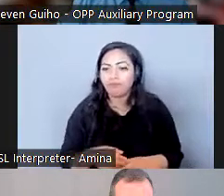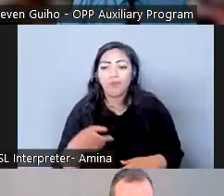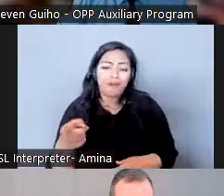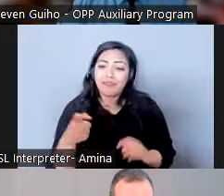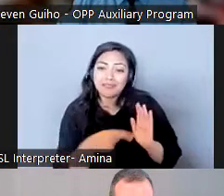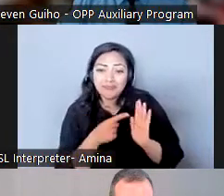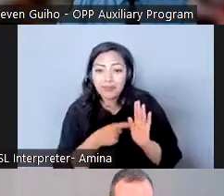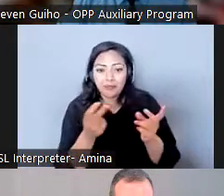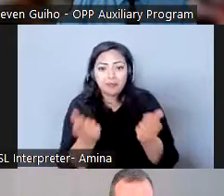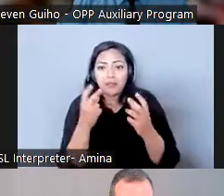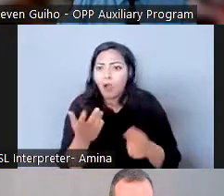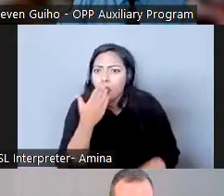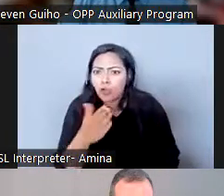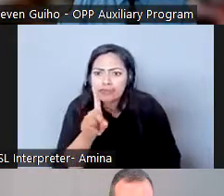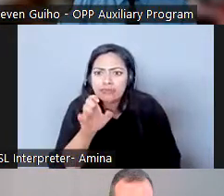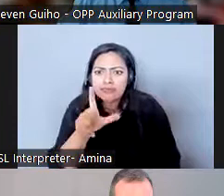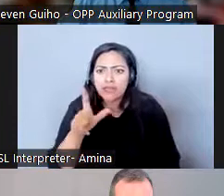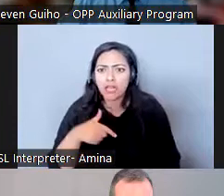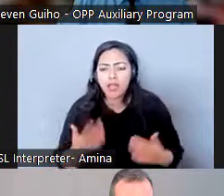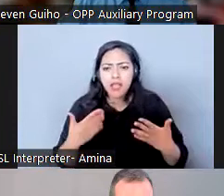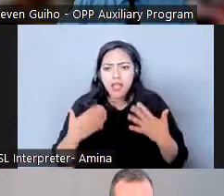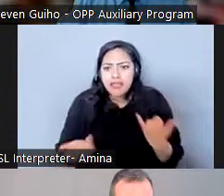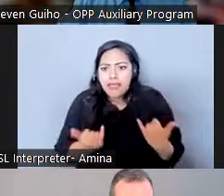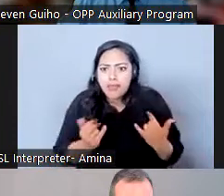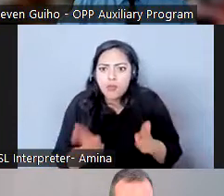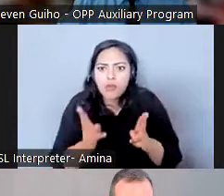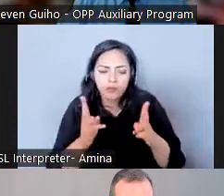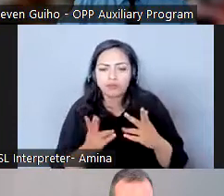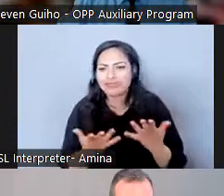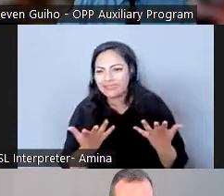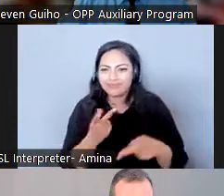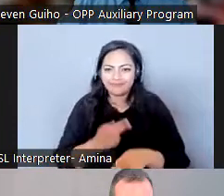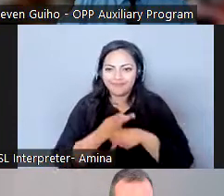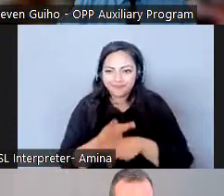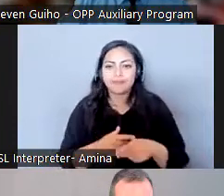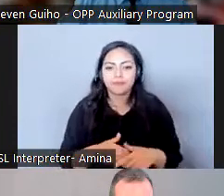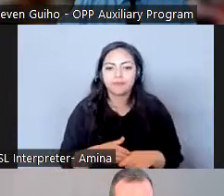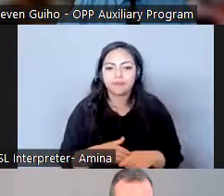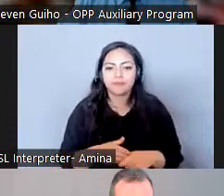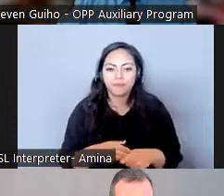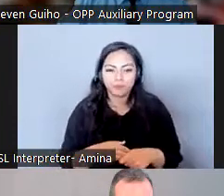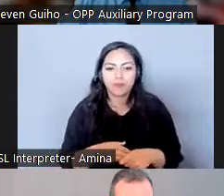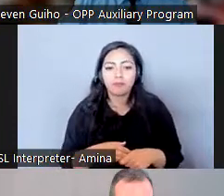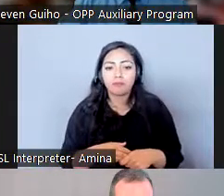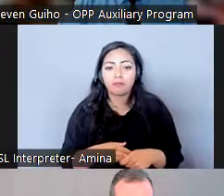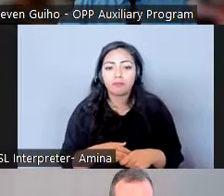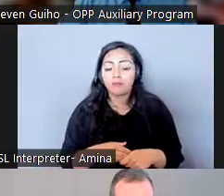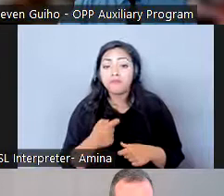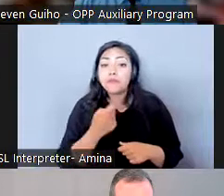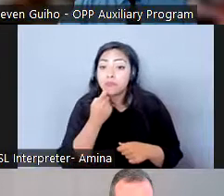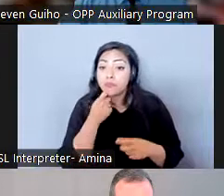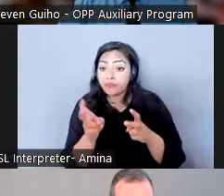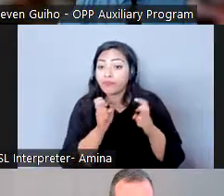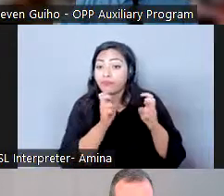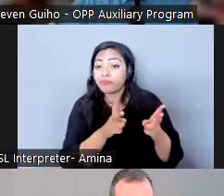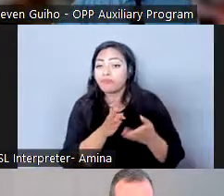because someone else is That's waiting, right. right? Um, so I did put up a couple other resources, and this was also in a communication